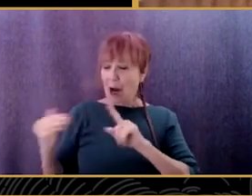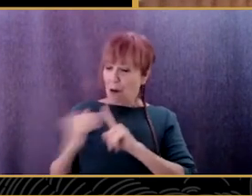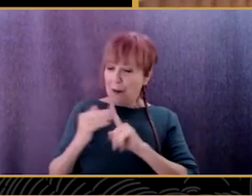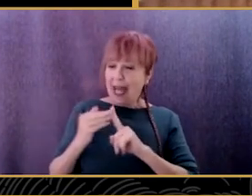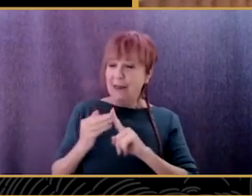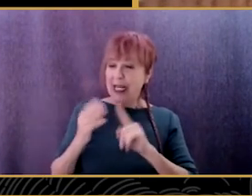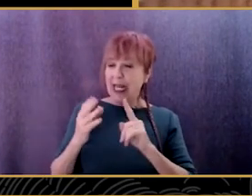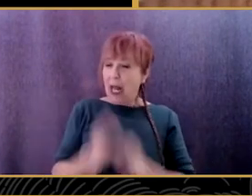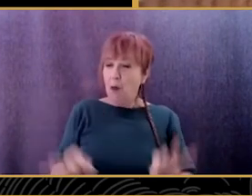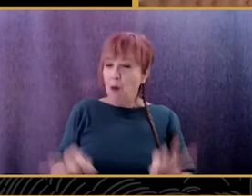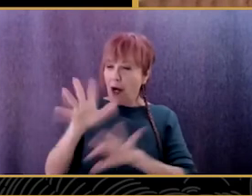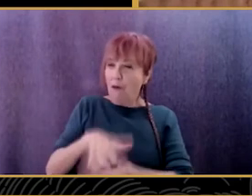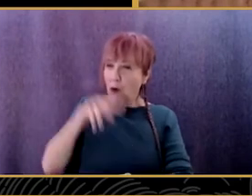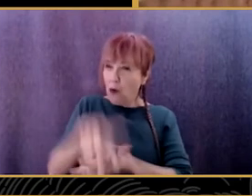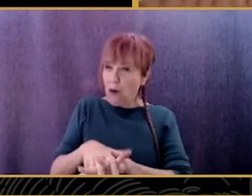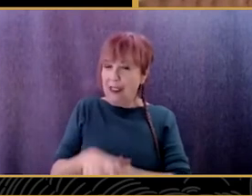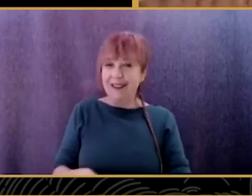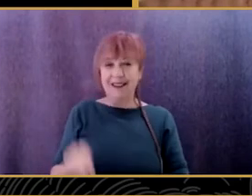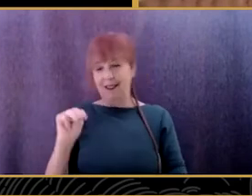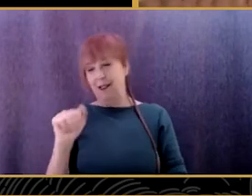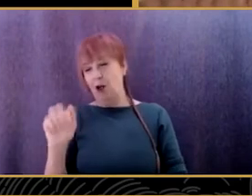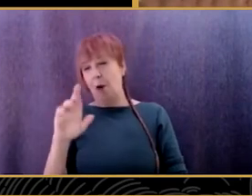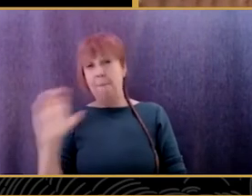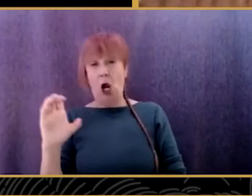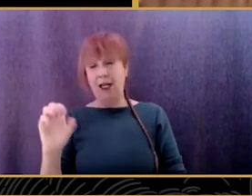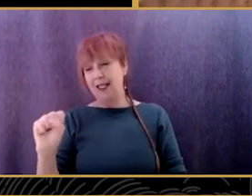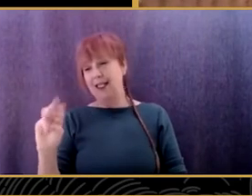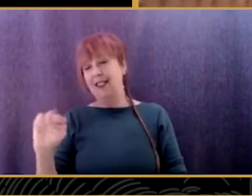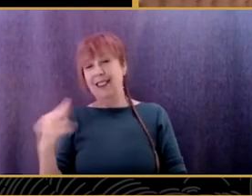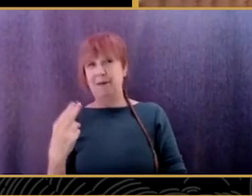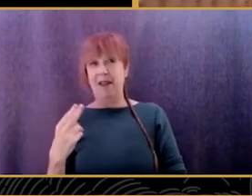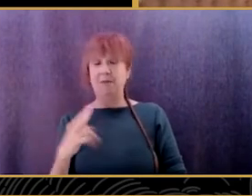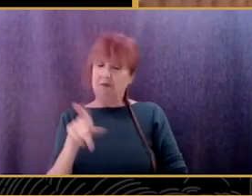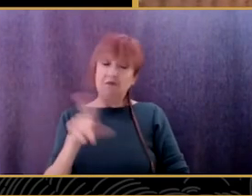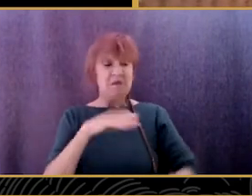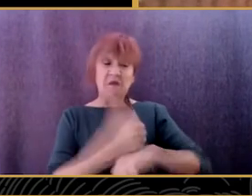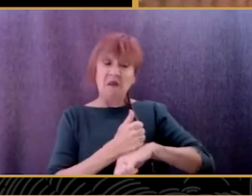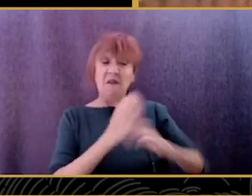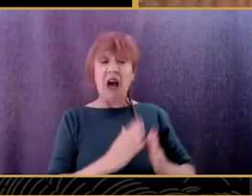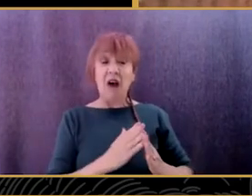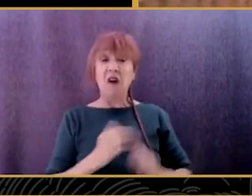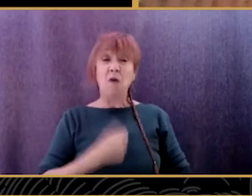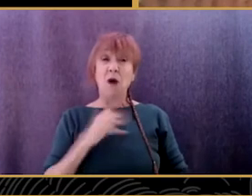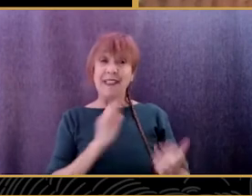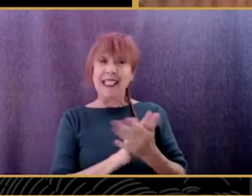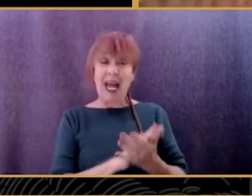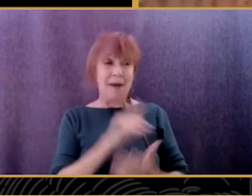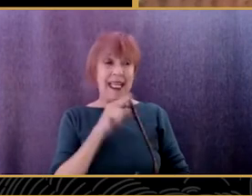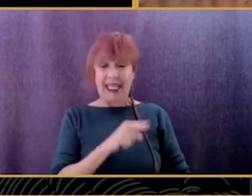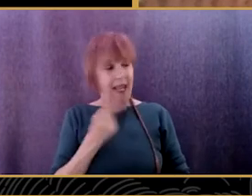of the importance of root Mark Smith Mark The originator of the poetry slam